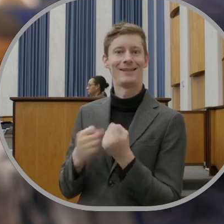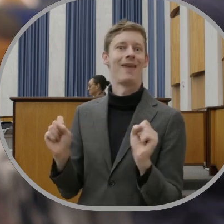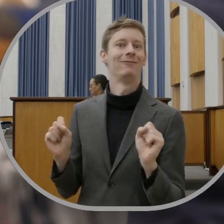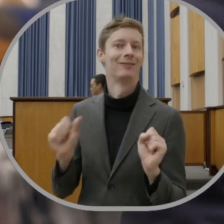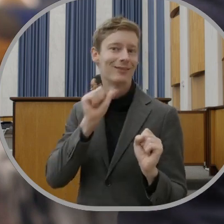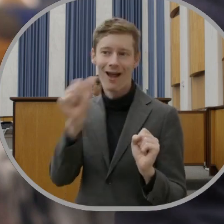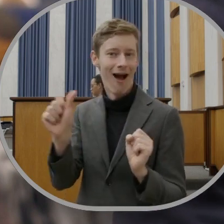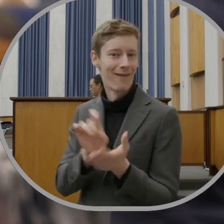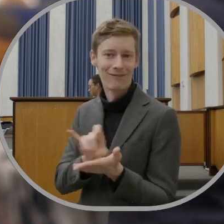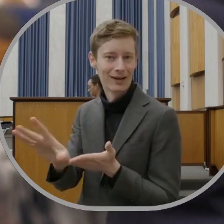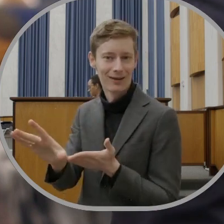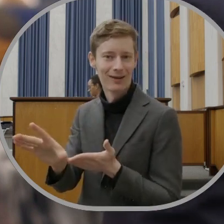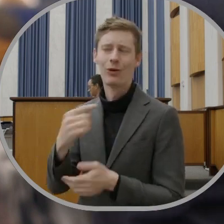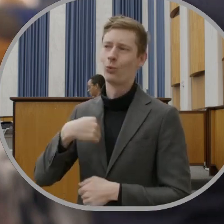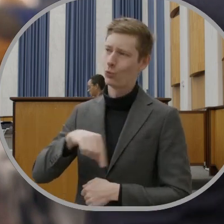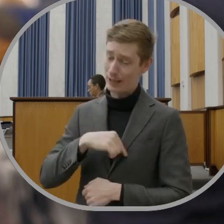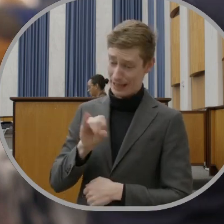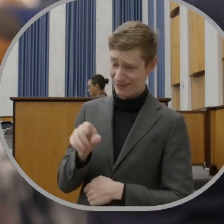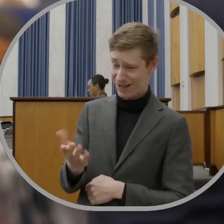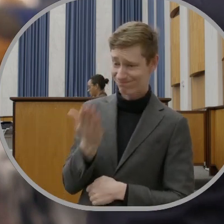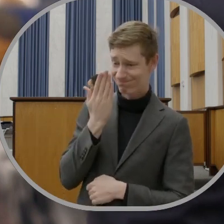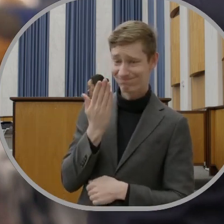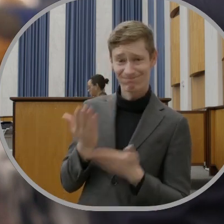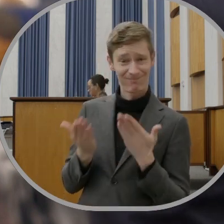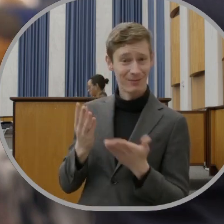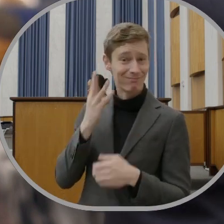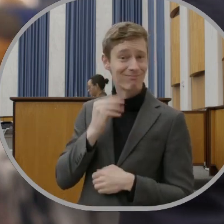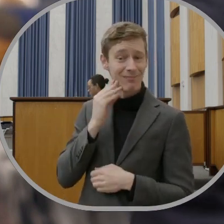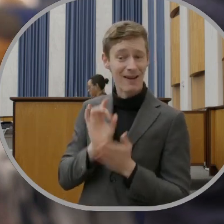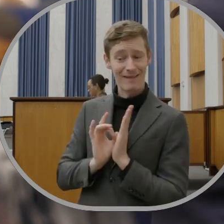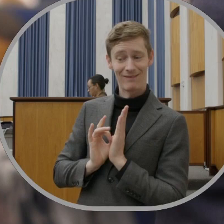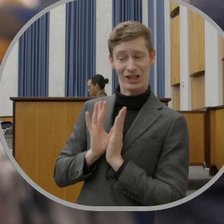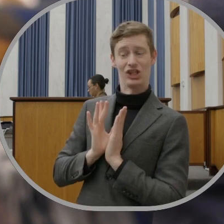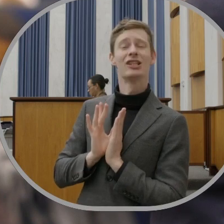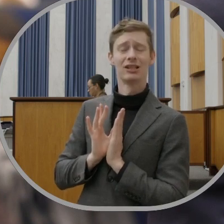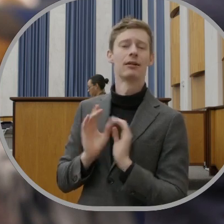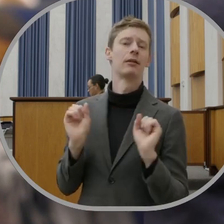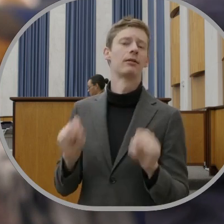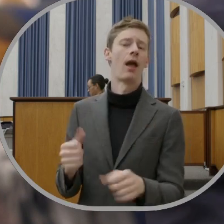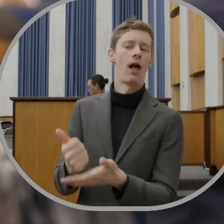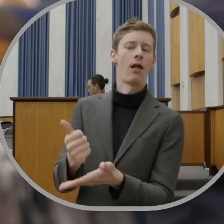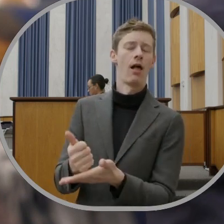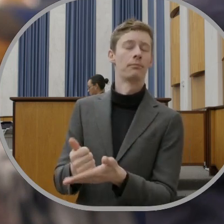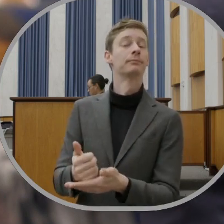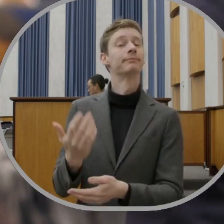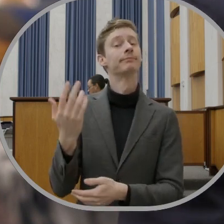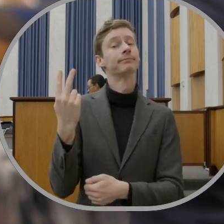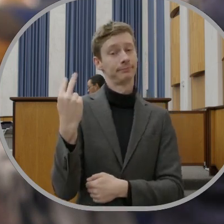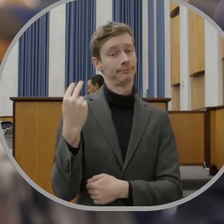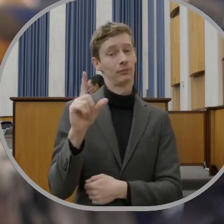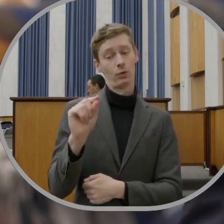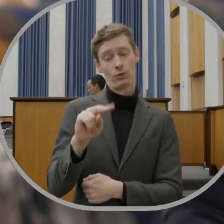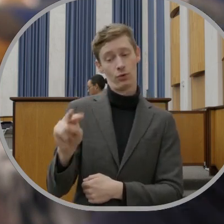do more to support our families facing eviction. In 2022, I visited the John